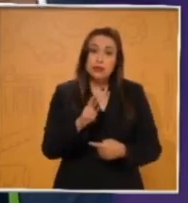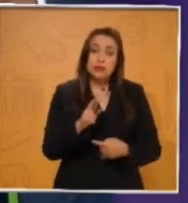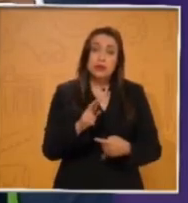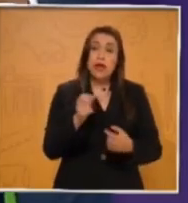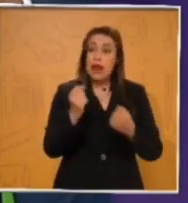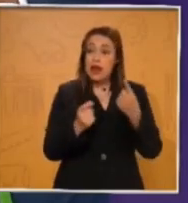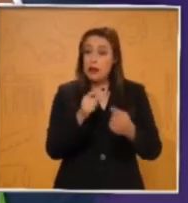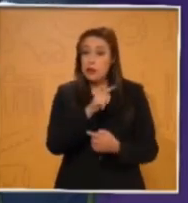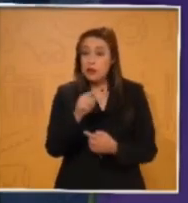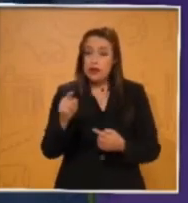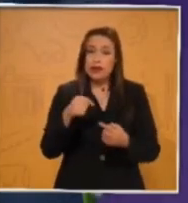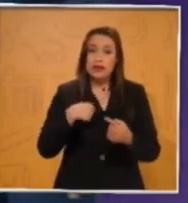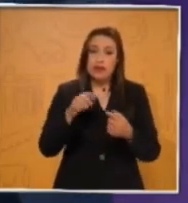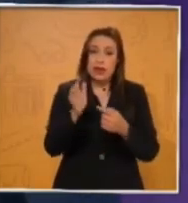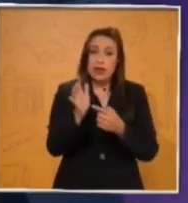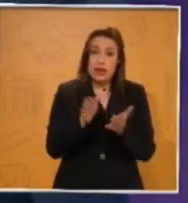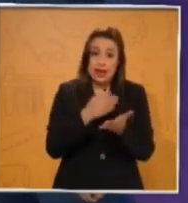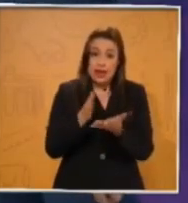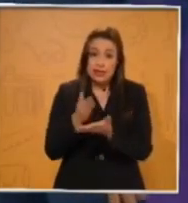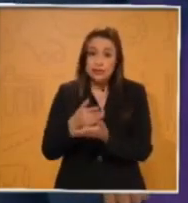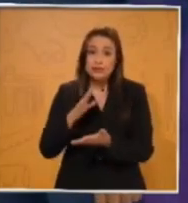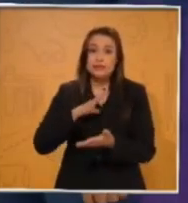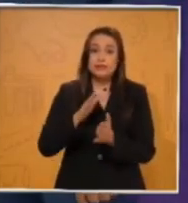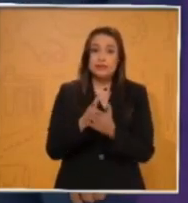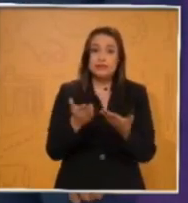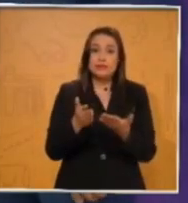the pages.